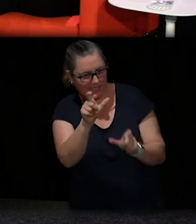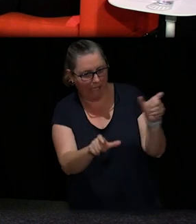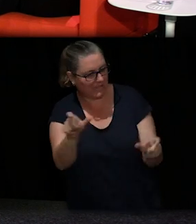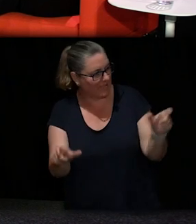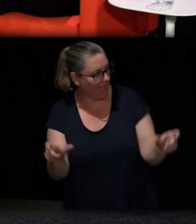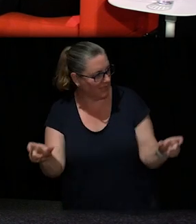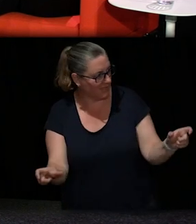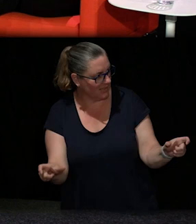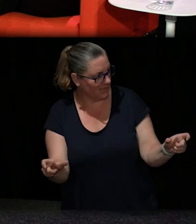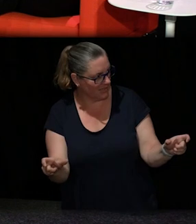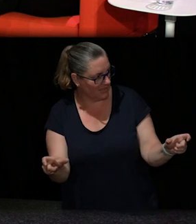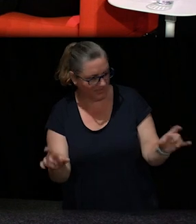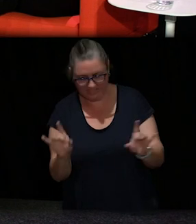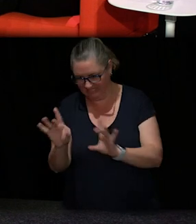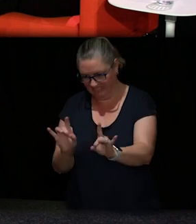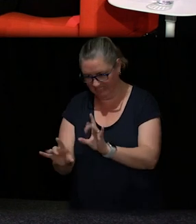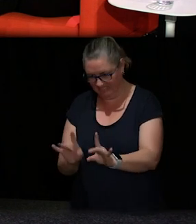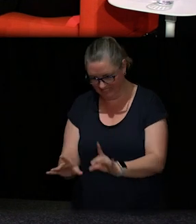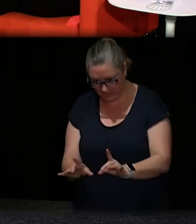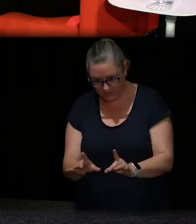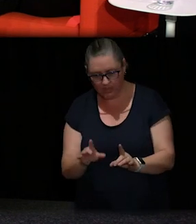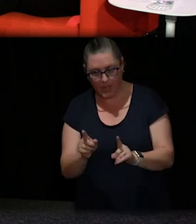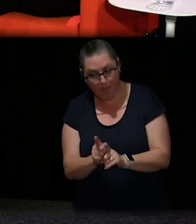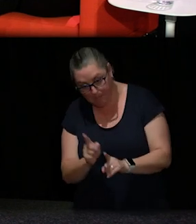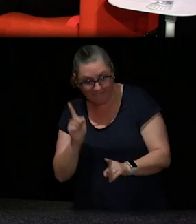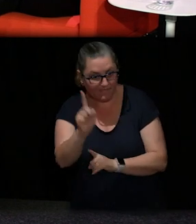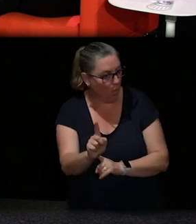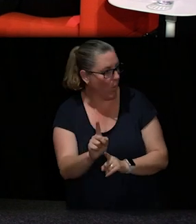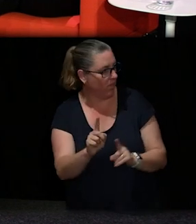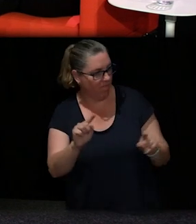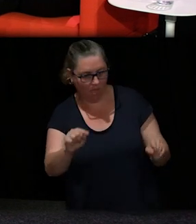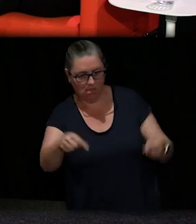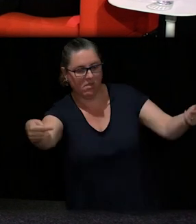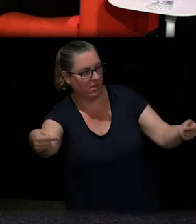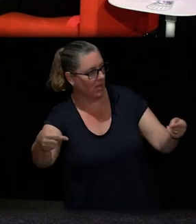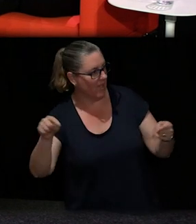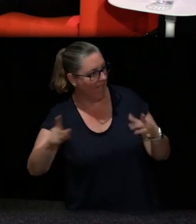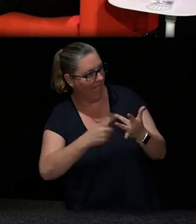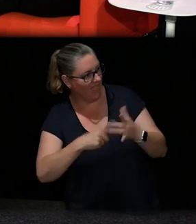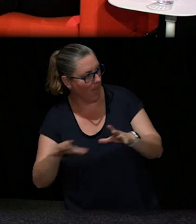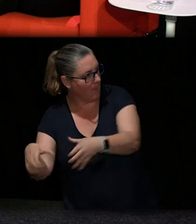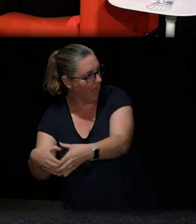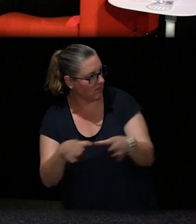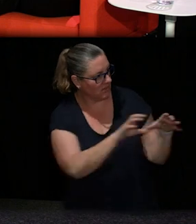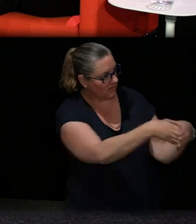on the other party's challenger. Do you think that that is something that is